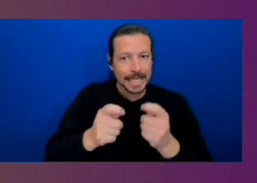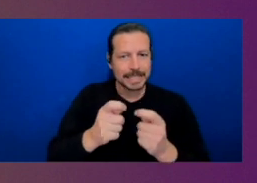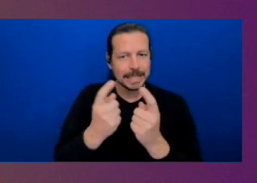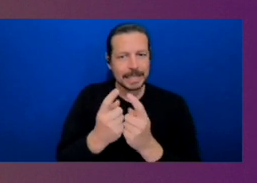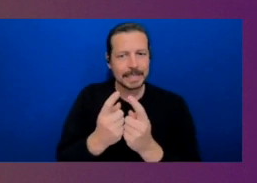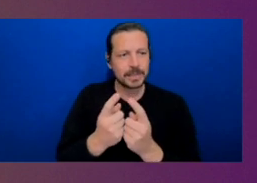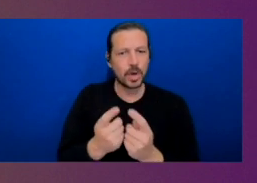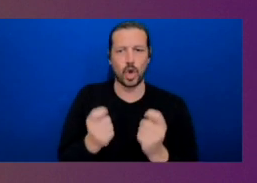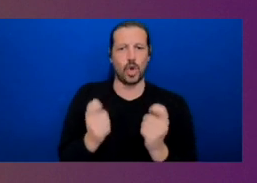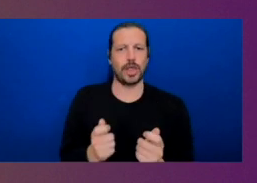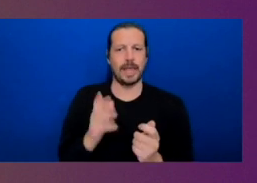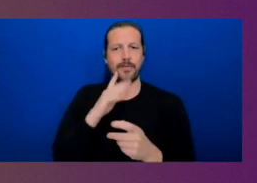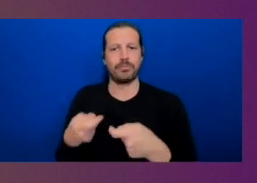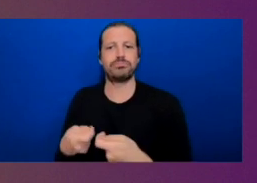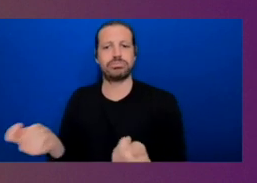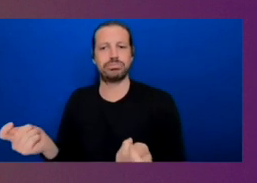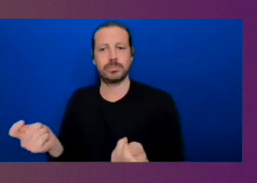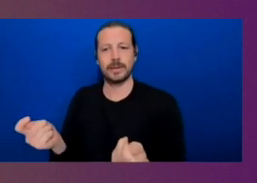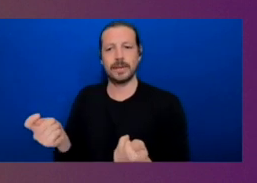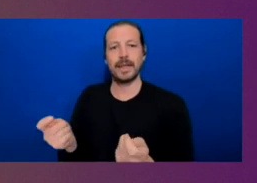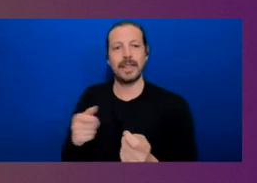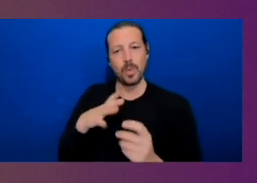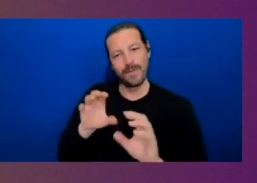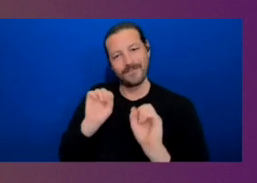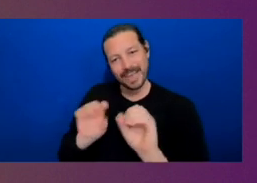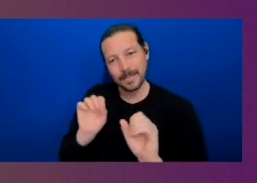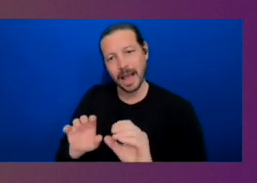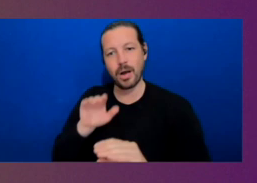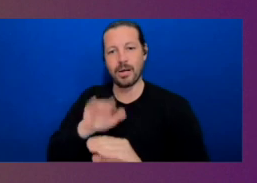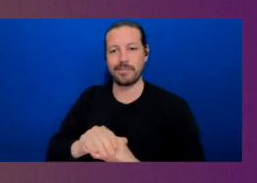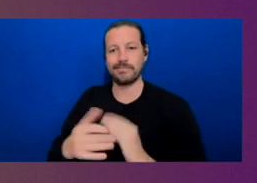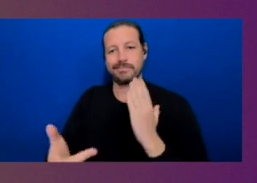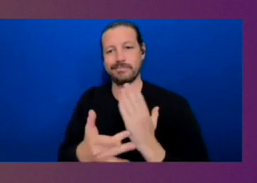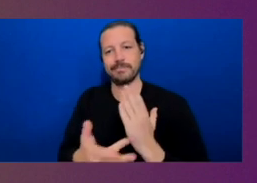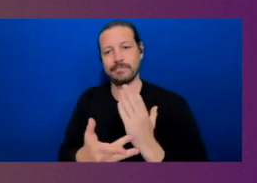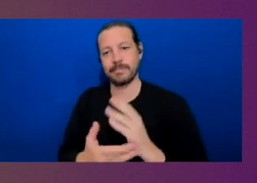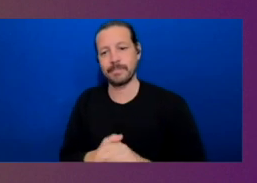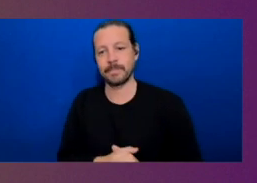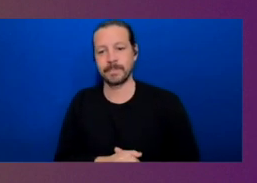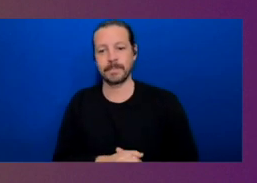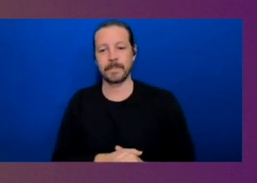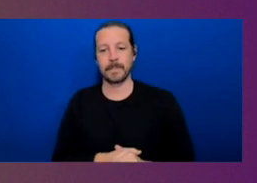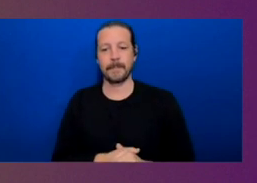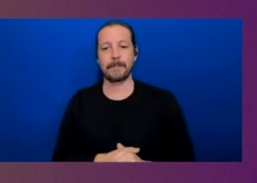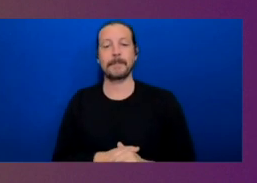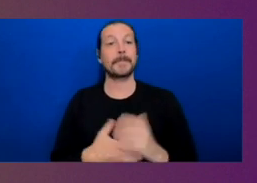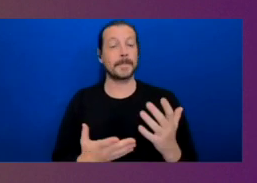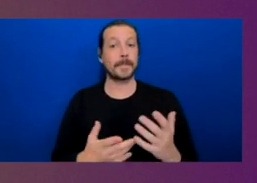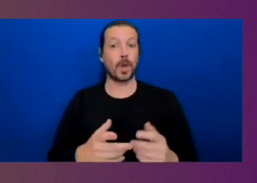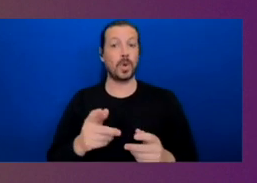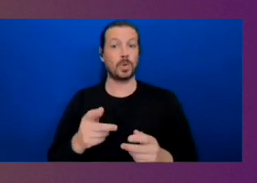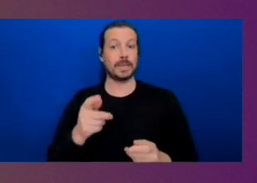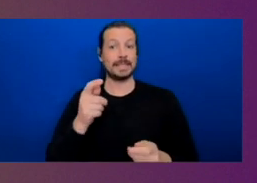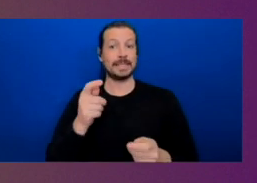software and provide feedback for us. So I think the most important thing is you have to be good at some piece of